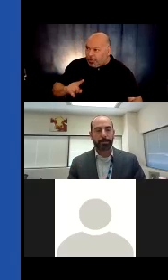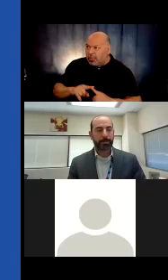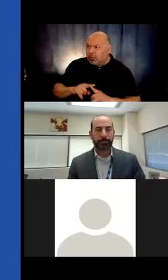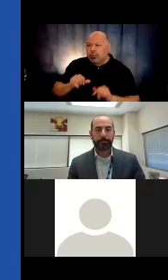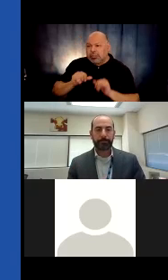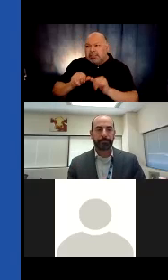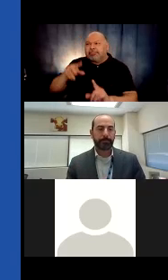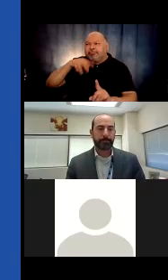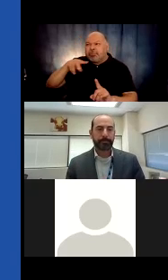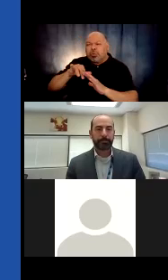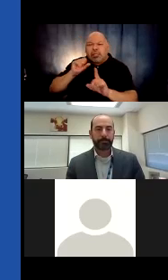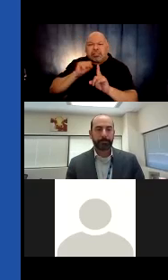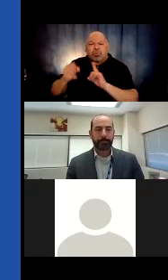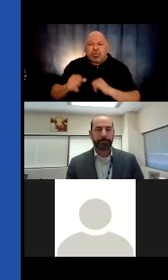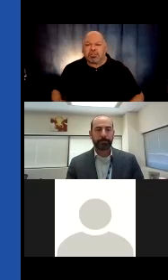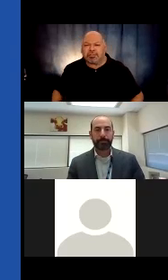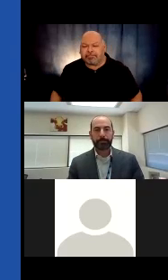the situation.